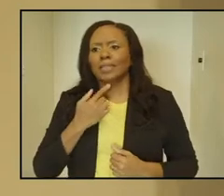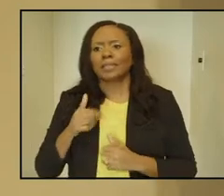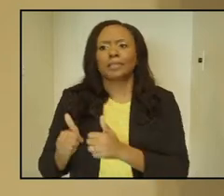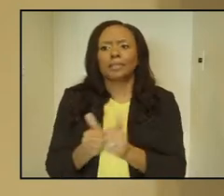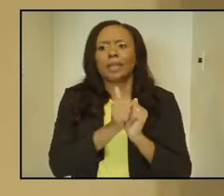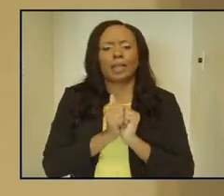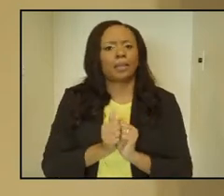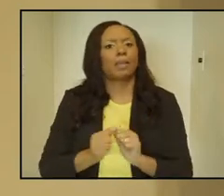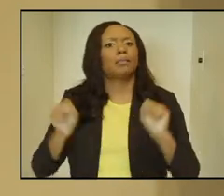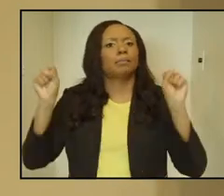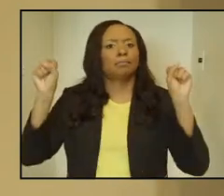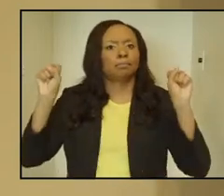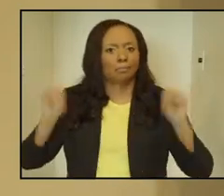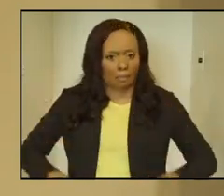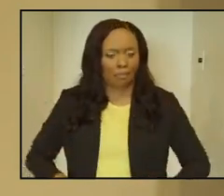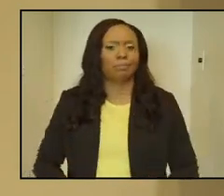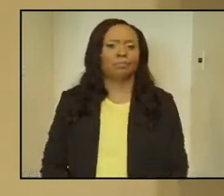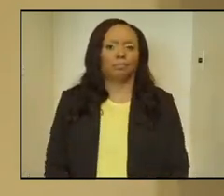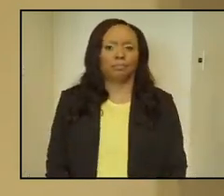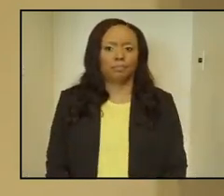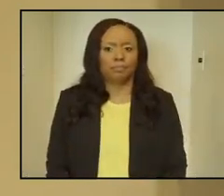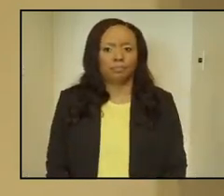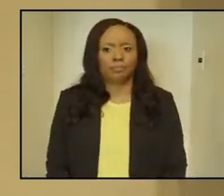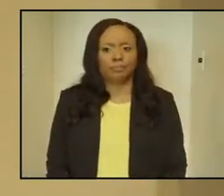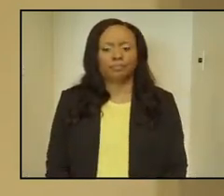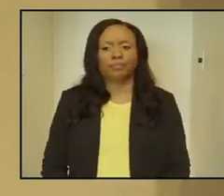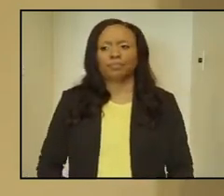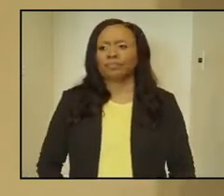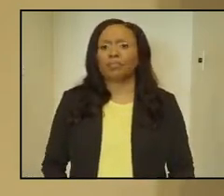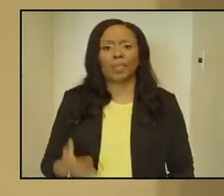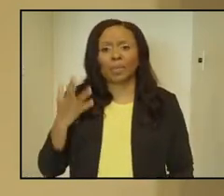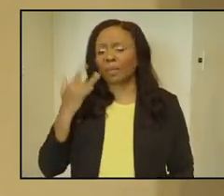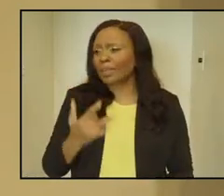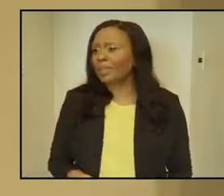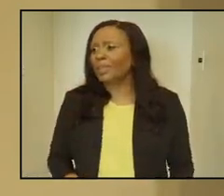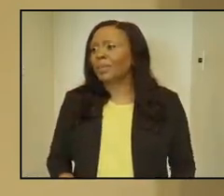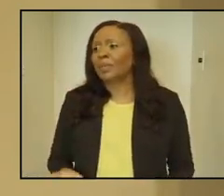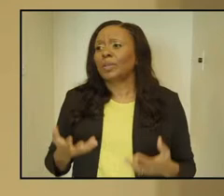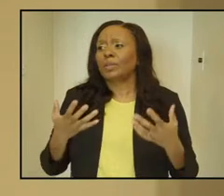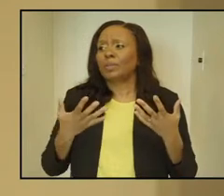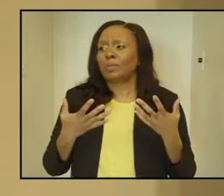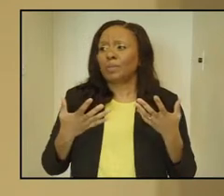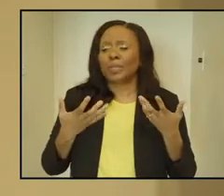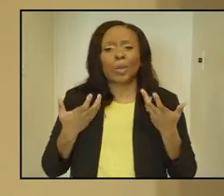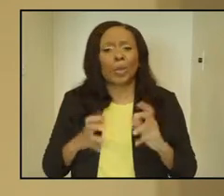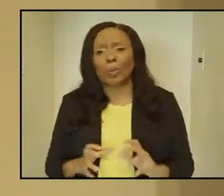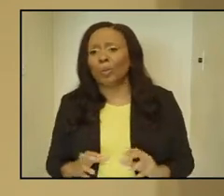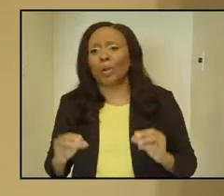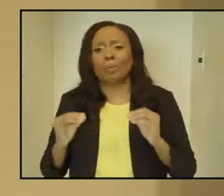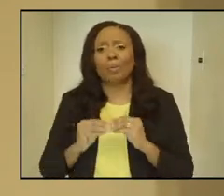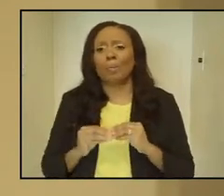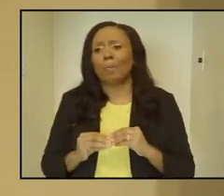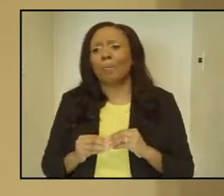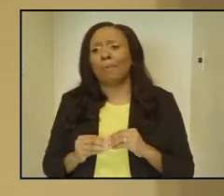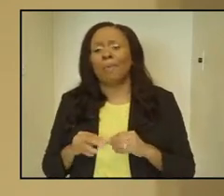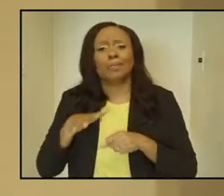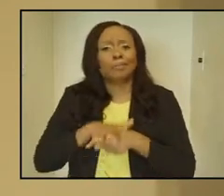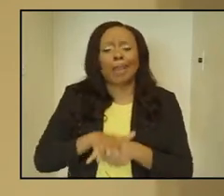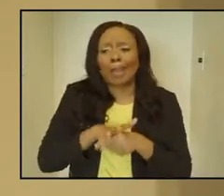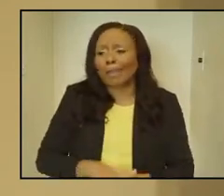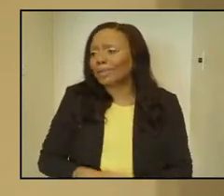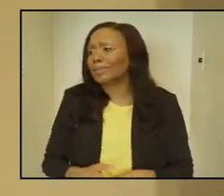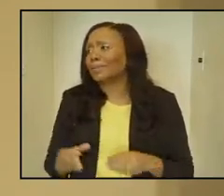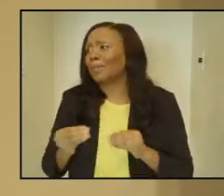can. Why? Because we have enough battles fighting on the outside, and we don't need any more battles